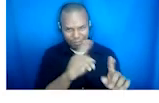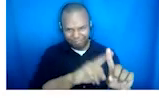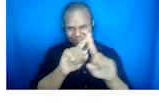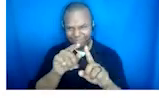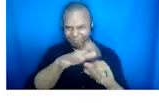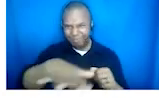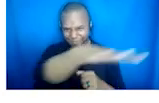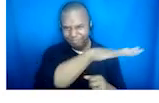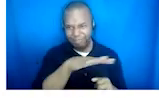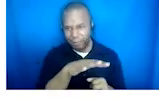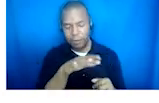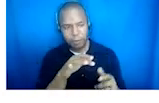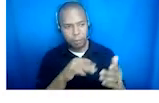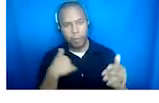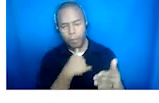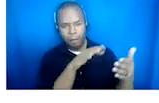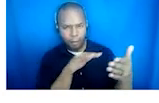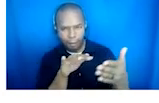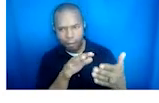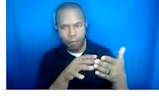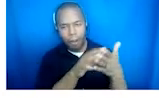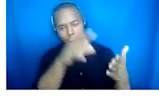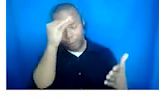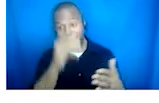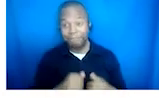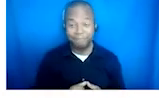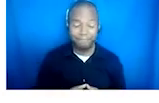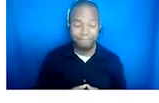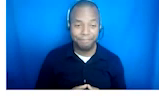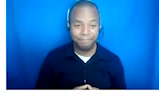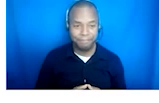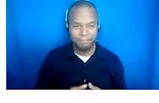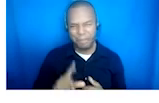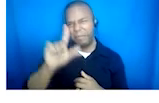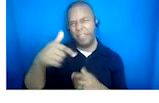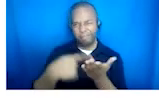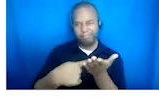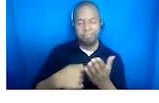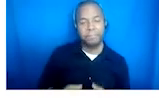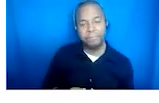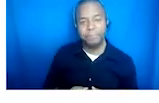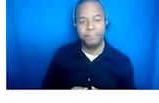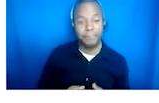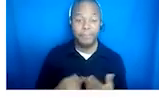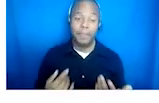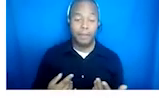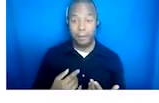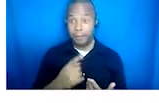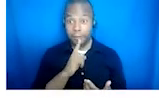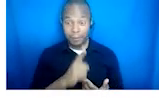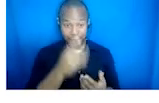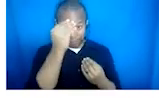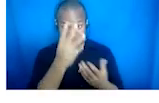locations. But we'll get to that. The fact is that COVID-19